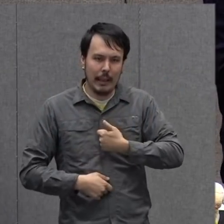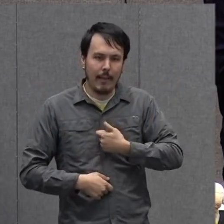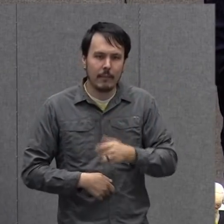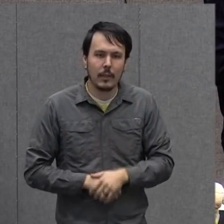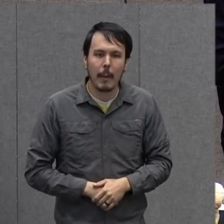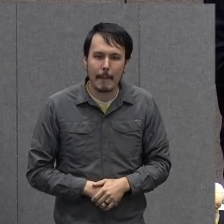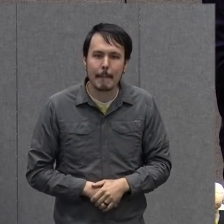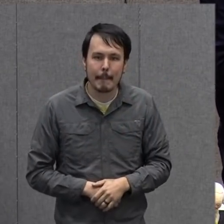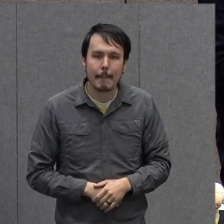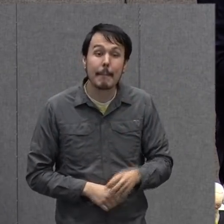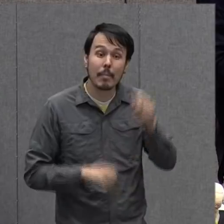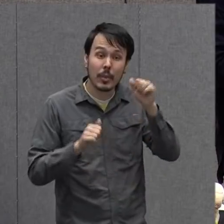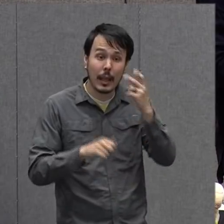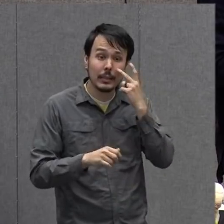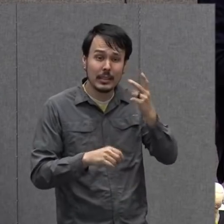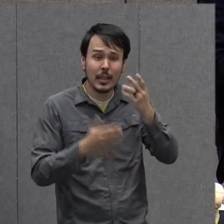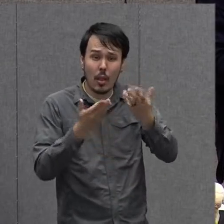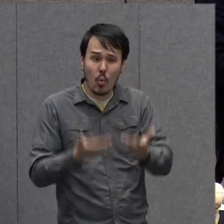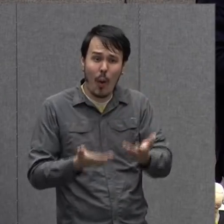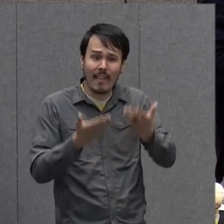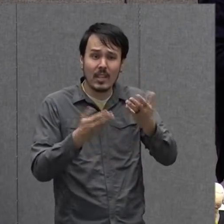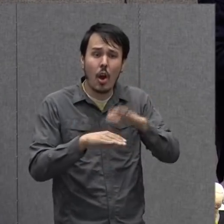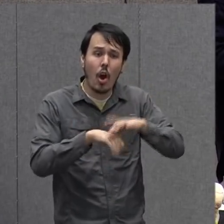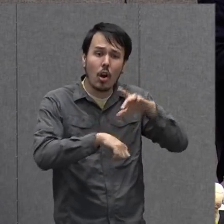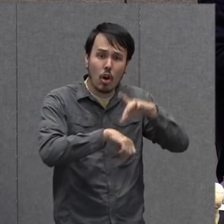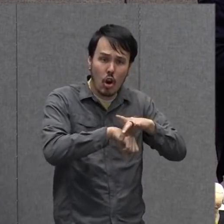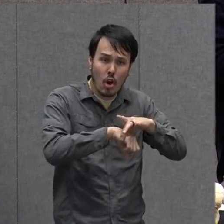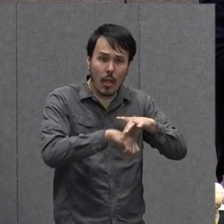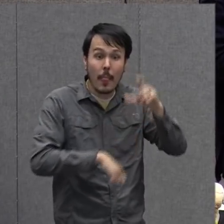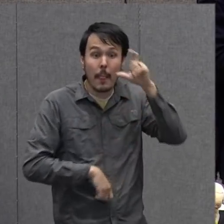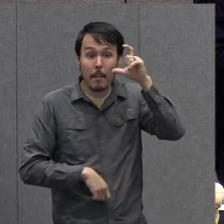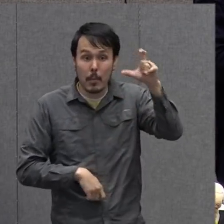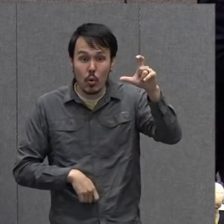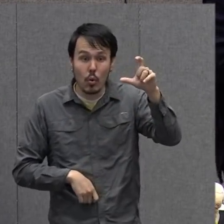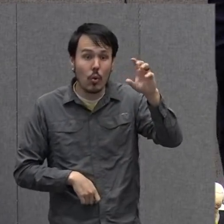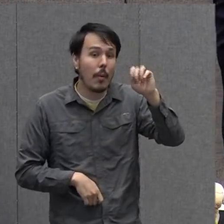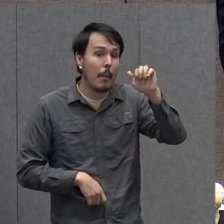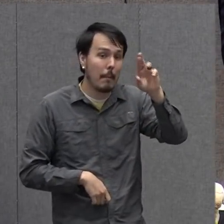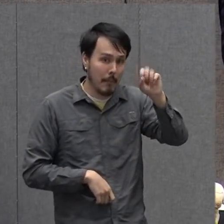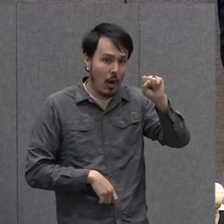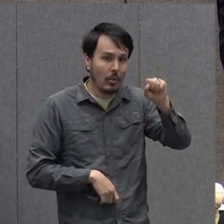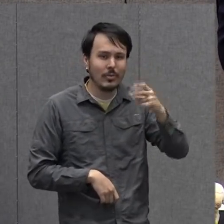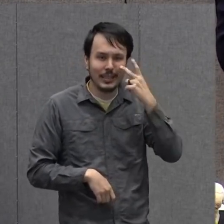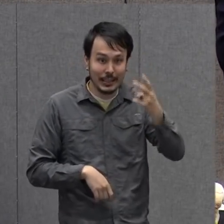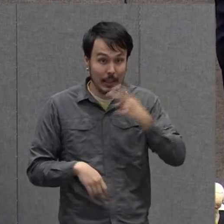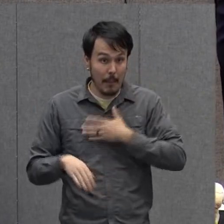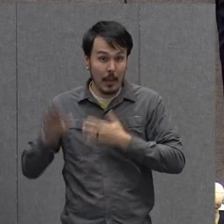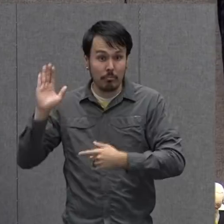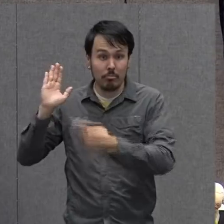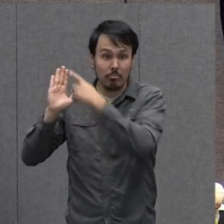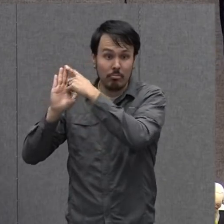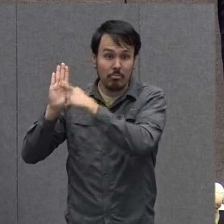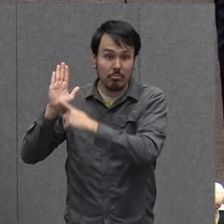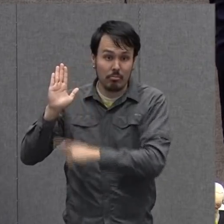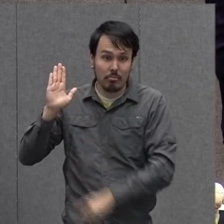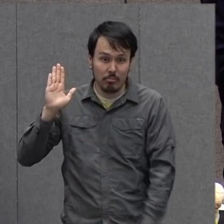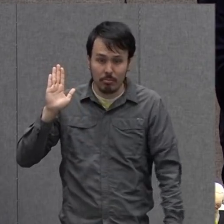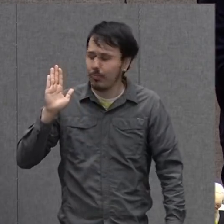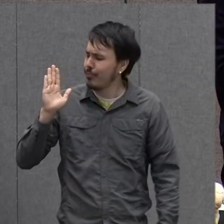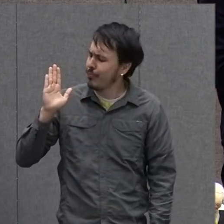up? It depends on its purpose, right? So gravity is a